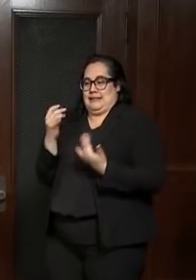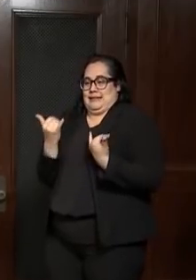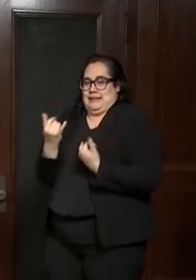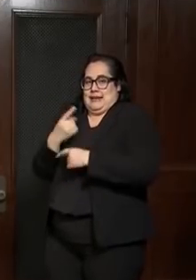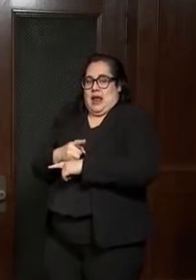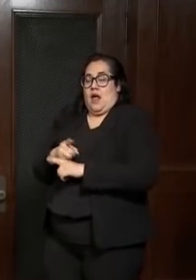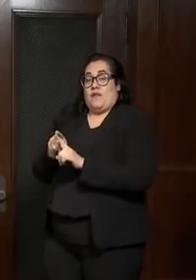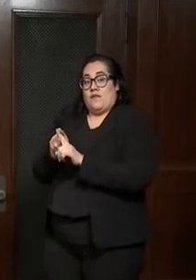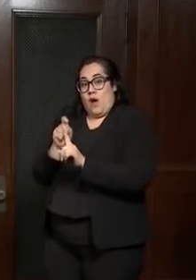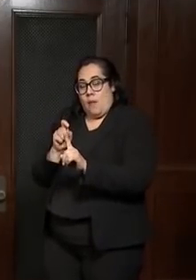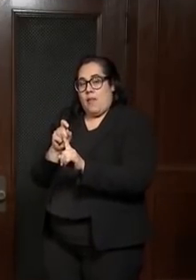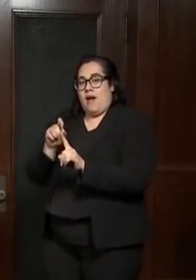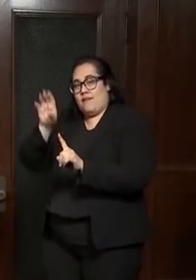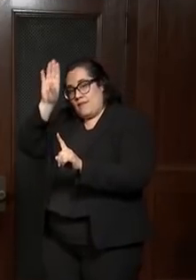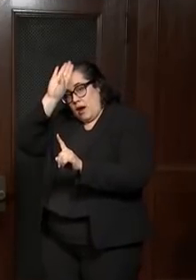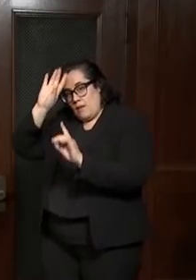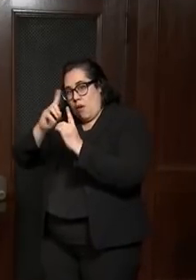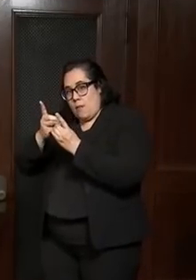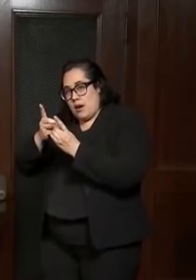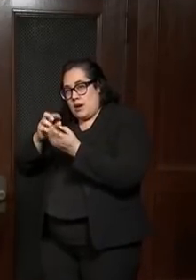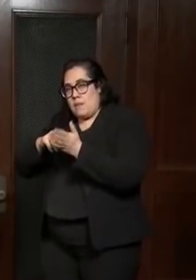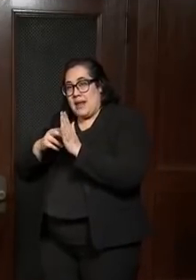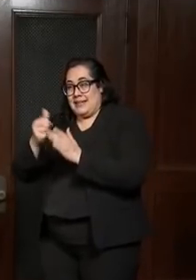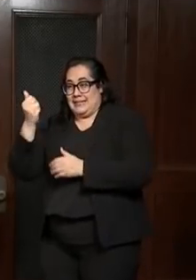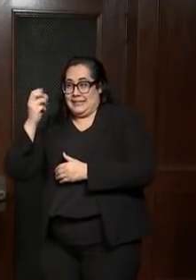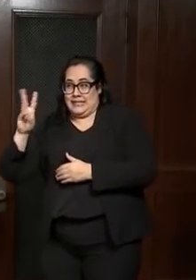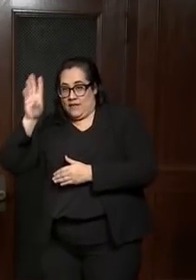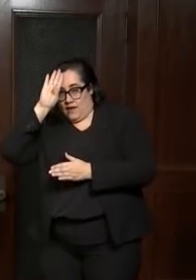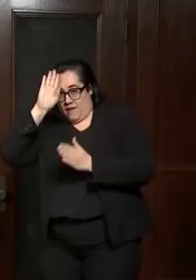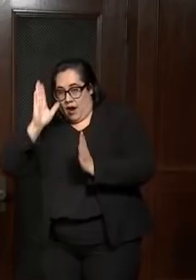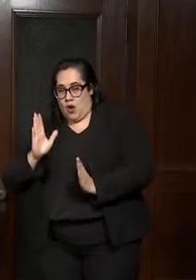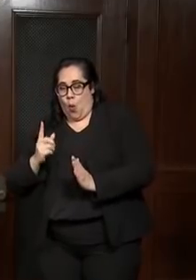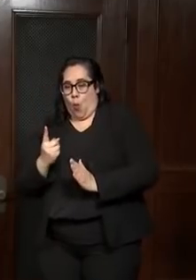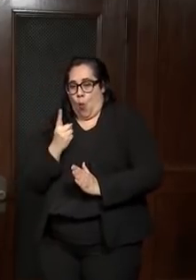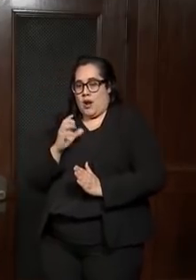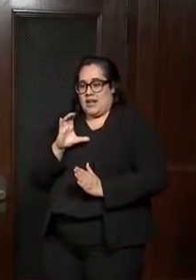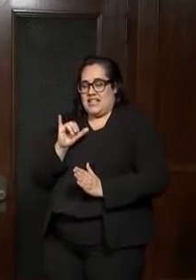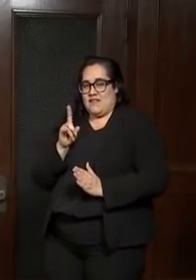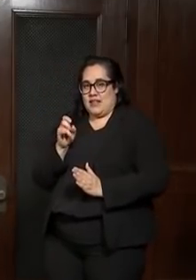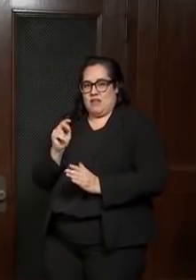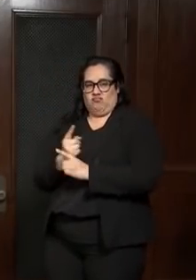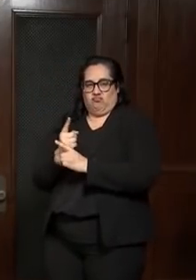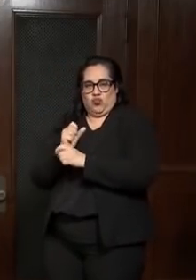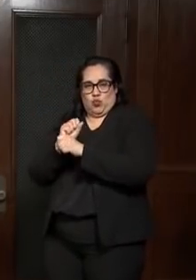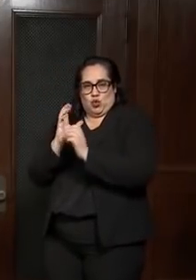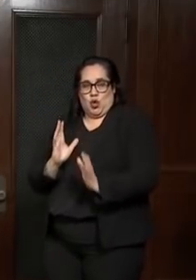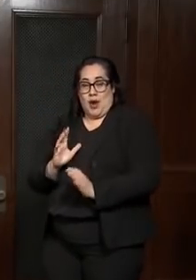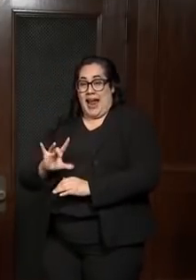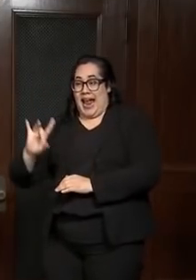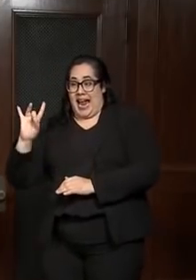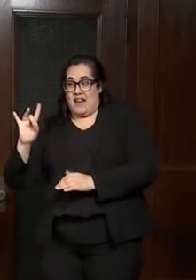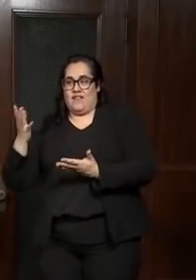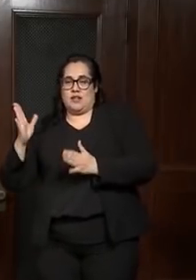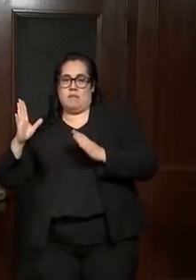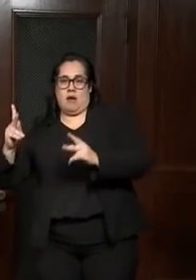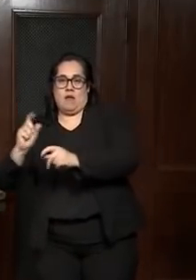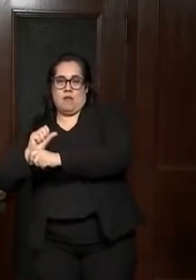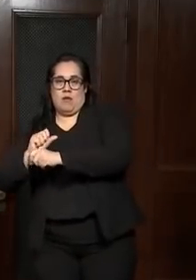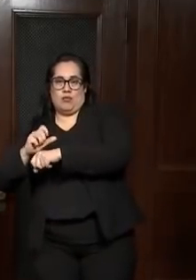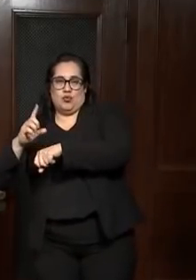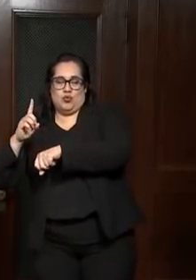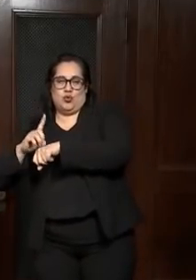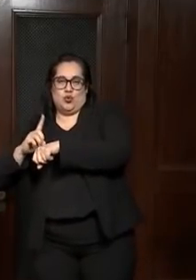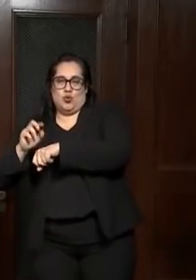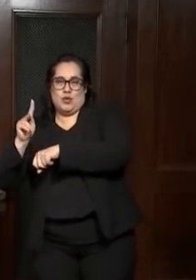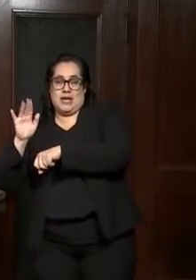today from the fire department. That's 16 firefighters and 1 civilian. 8 have returned to duty. In the LAPD,